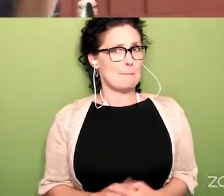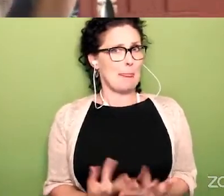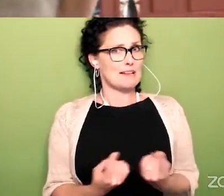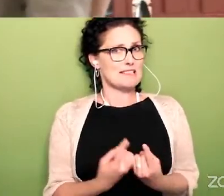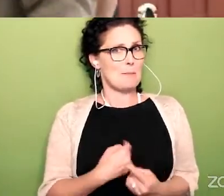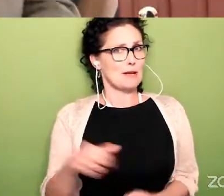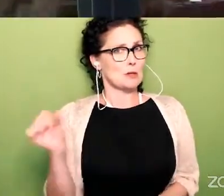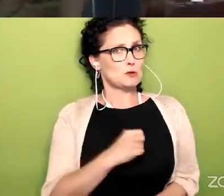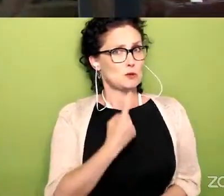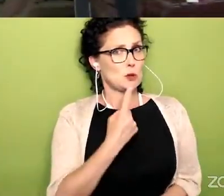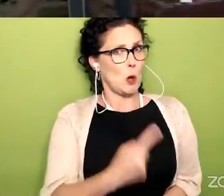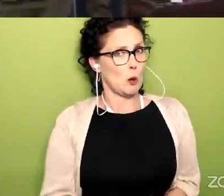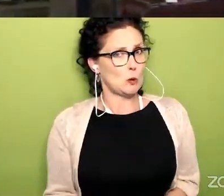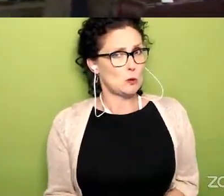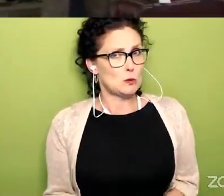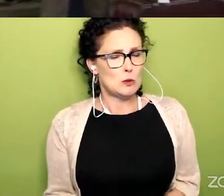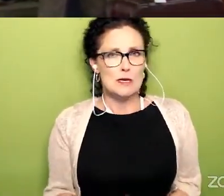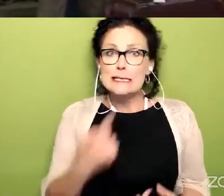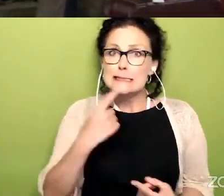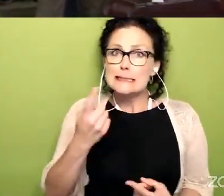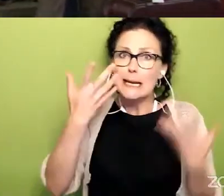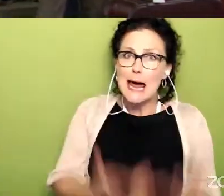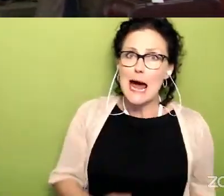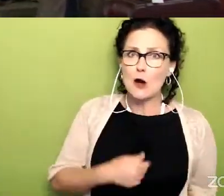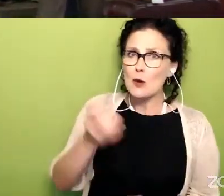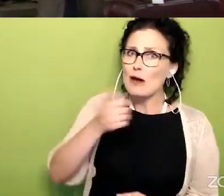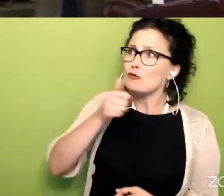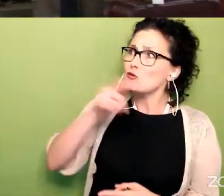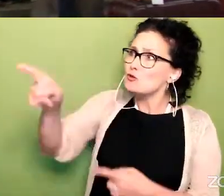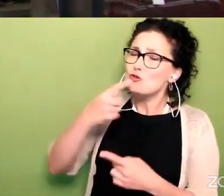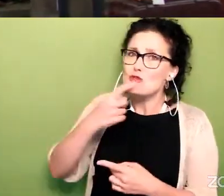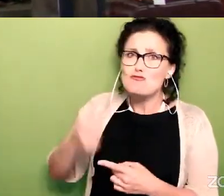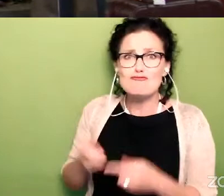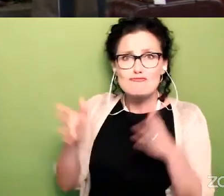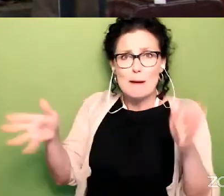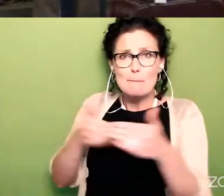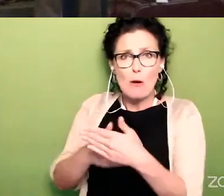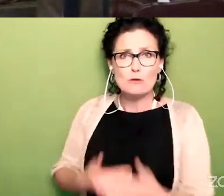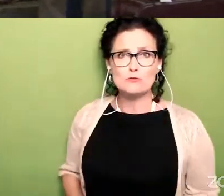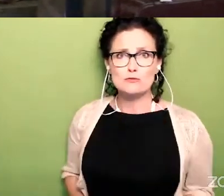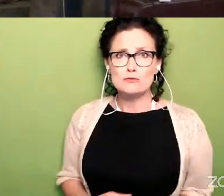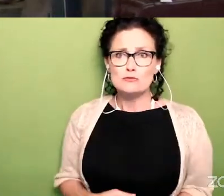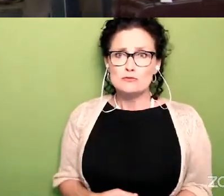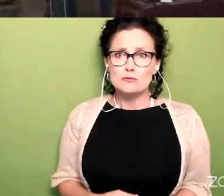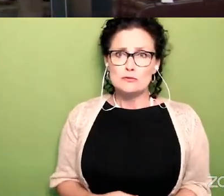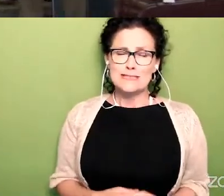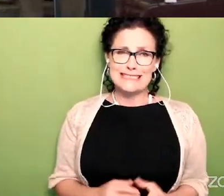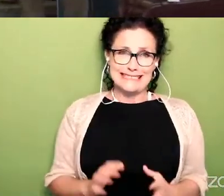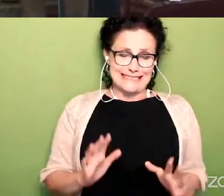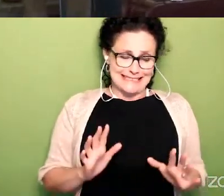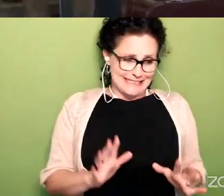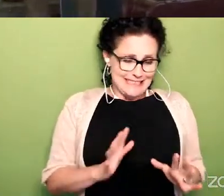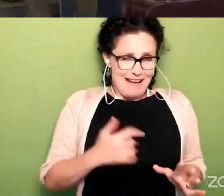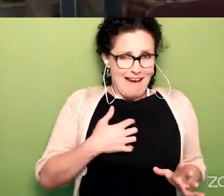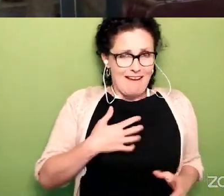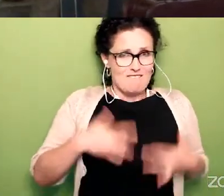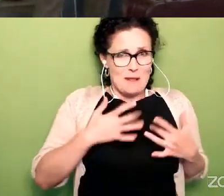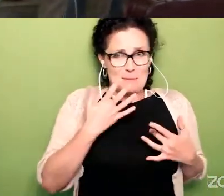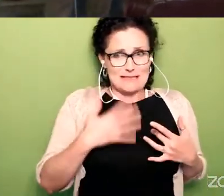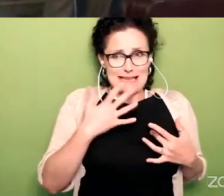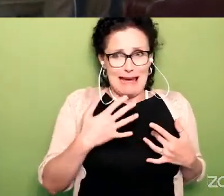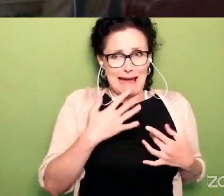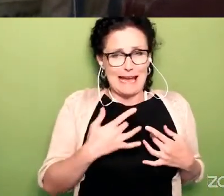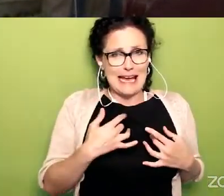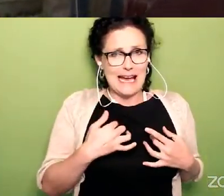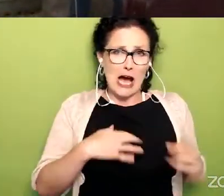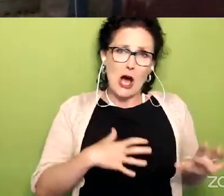mistake bringing you here. I want us to have adventures. I want to give you a good life. I want to give you all the things I promised. Not now, Balbir. You